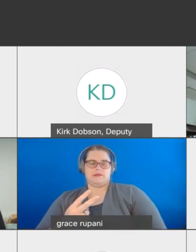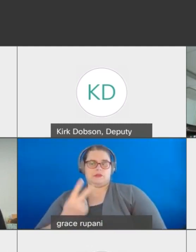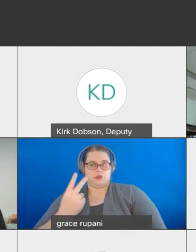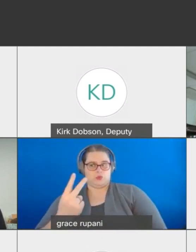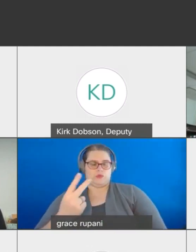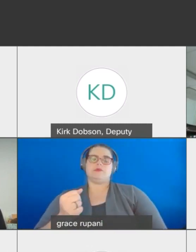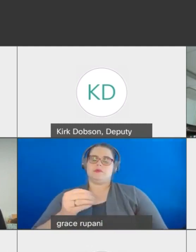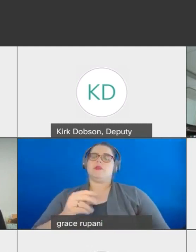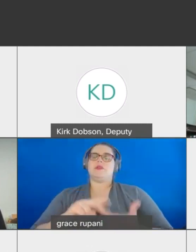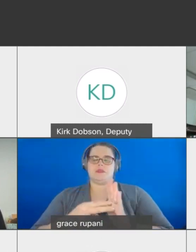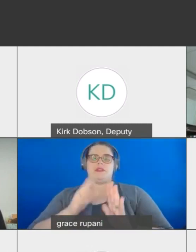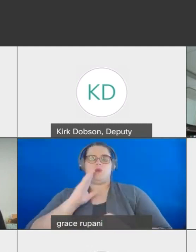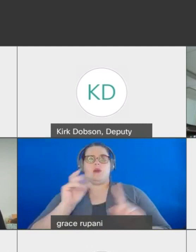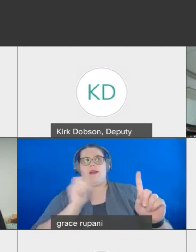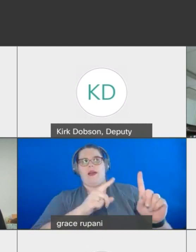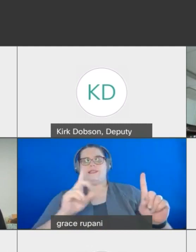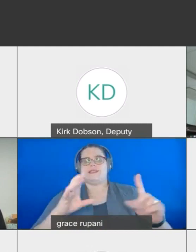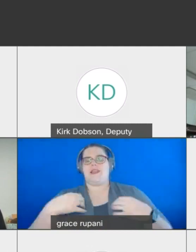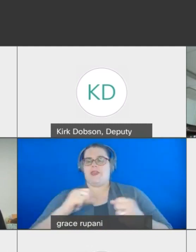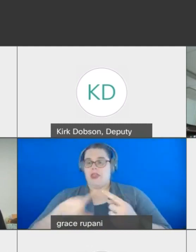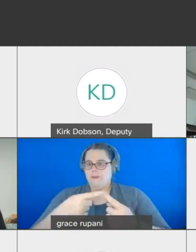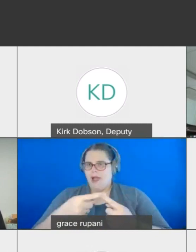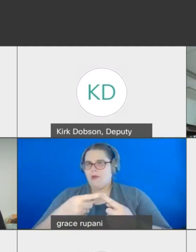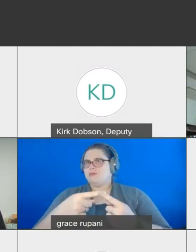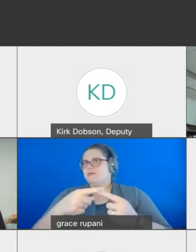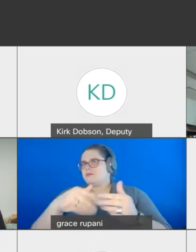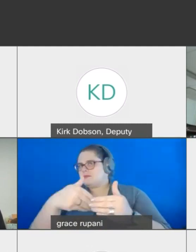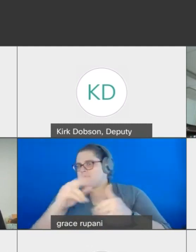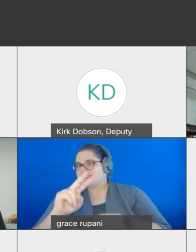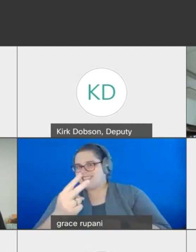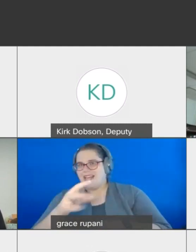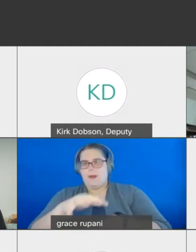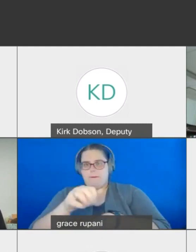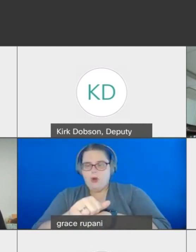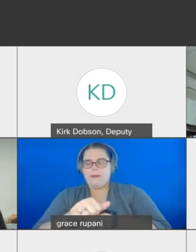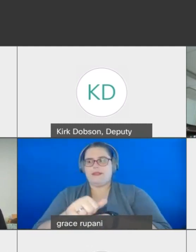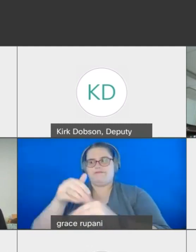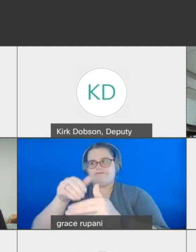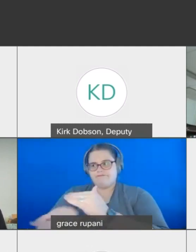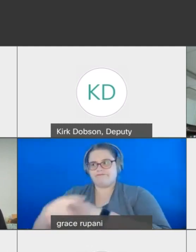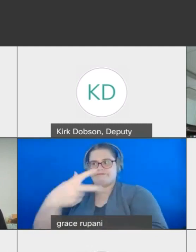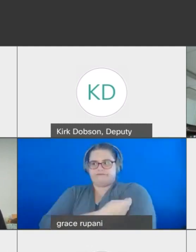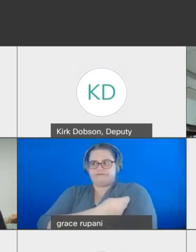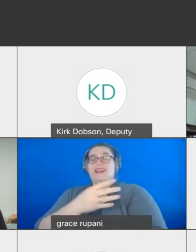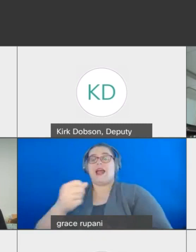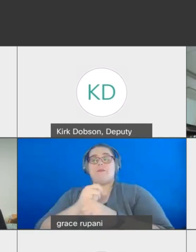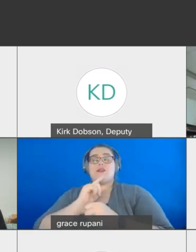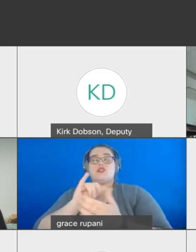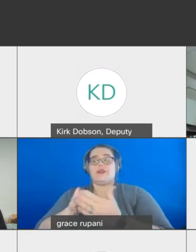up with DC Health about those follow-up appointments, as well as that the person administering the vaccine is